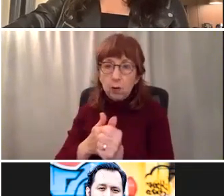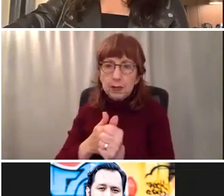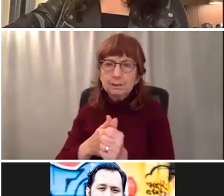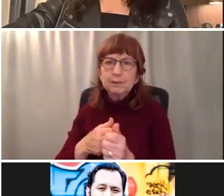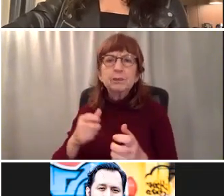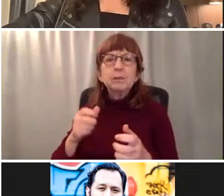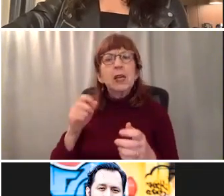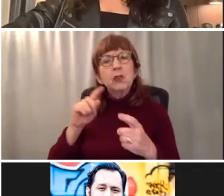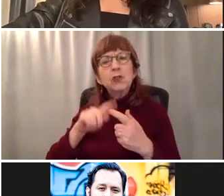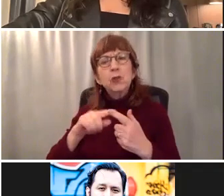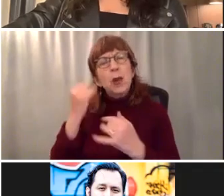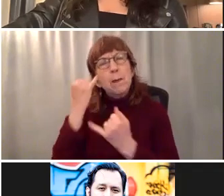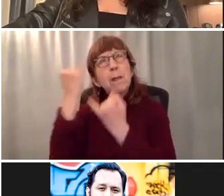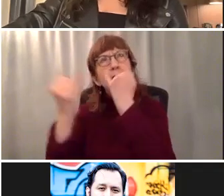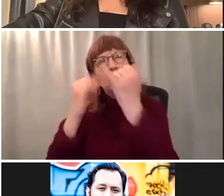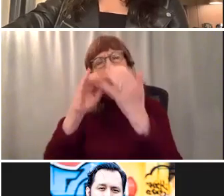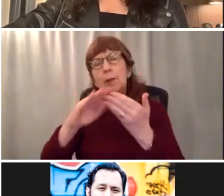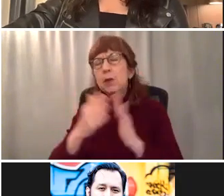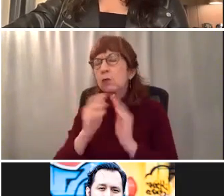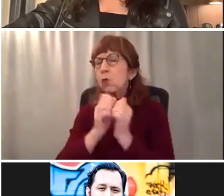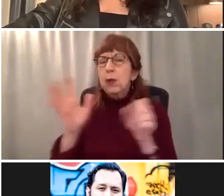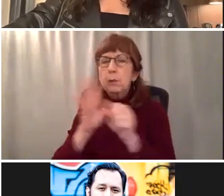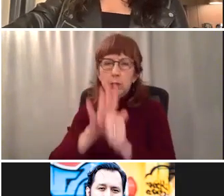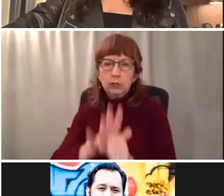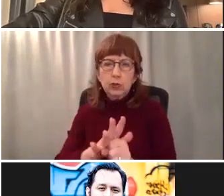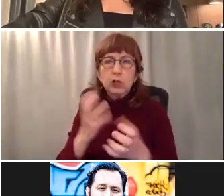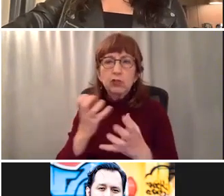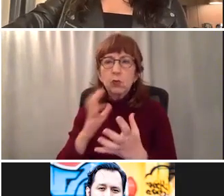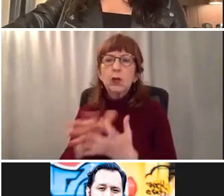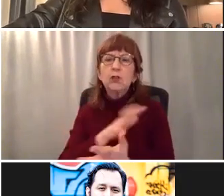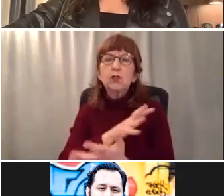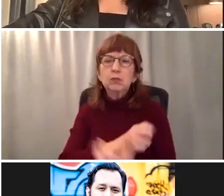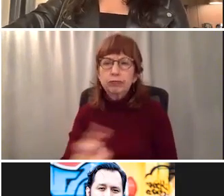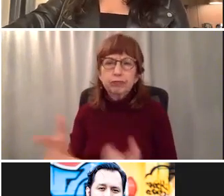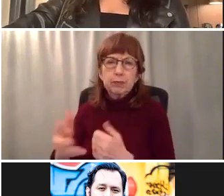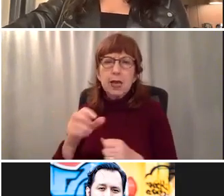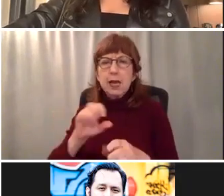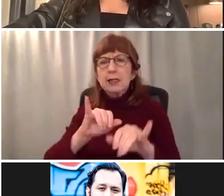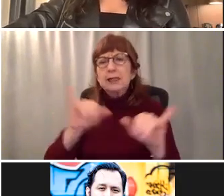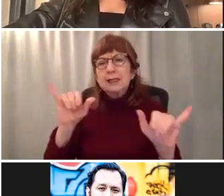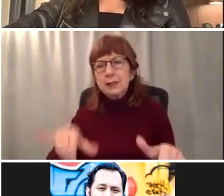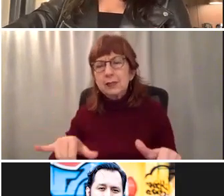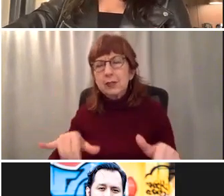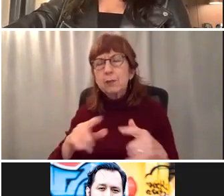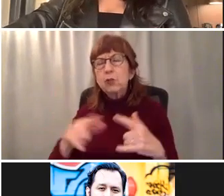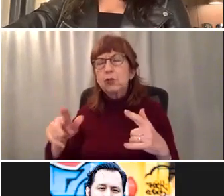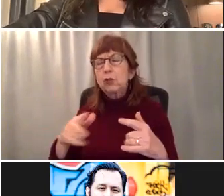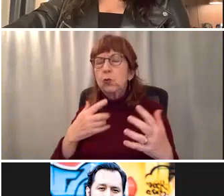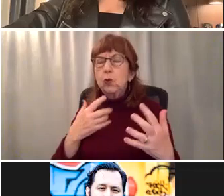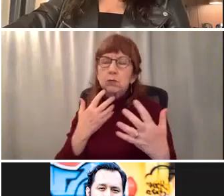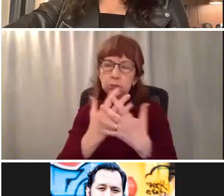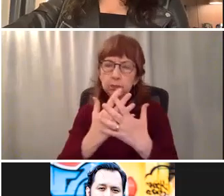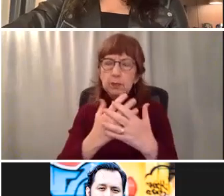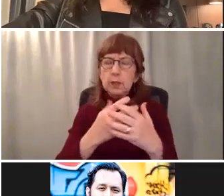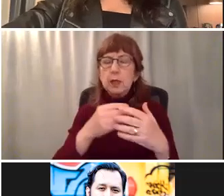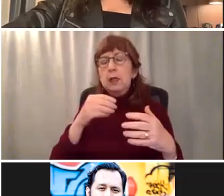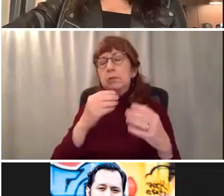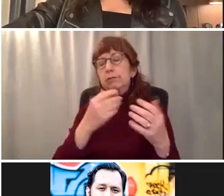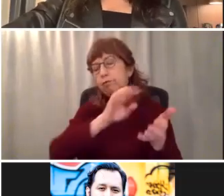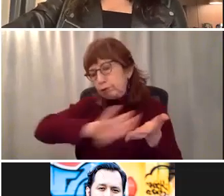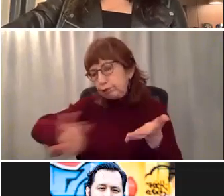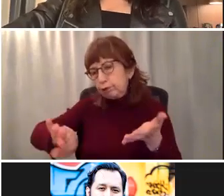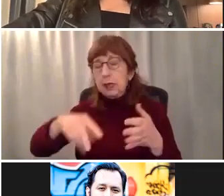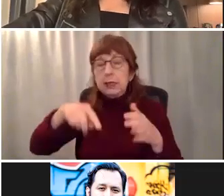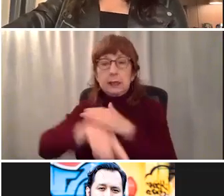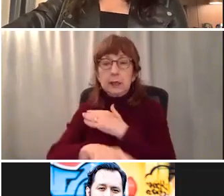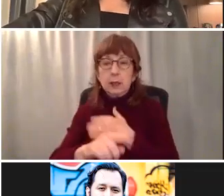oppression. She also seeks to abolish the systems that were built to marginalize, criminalize, imprison, and kill our people.